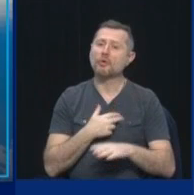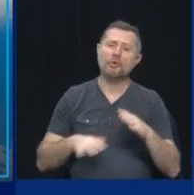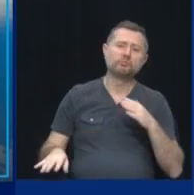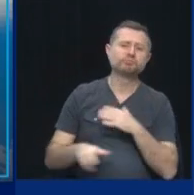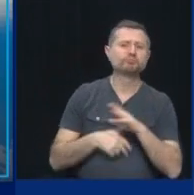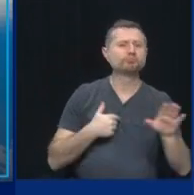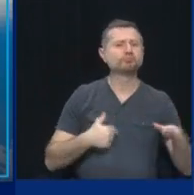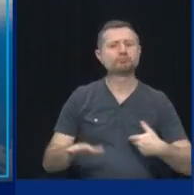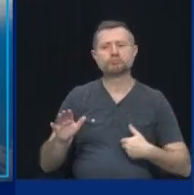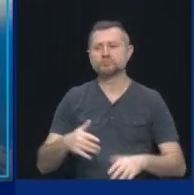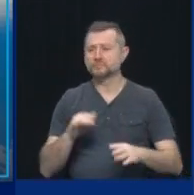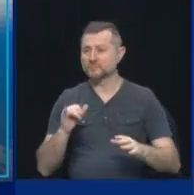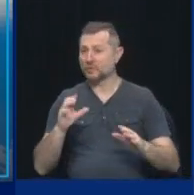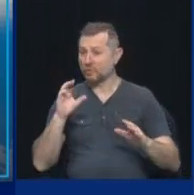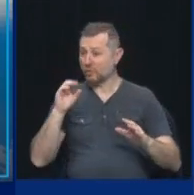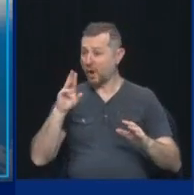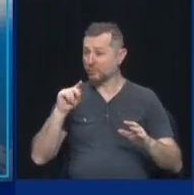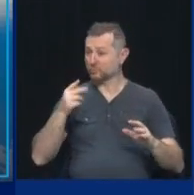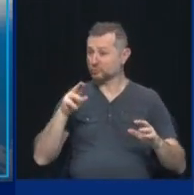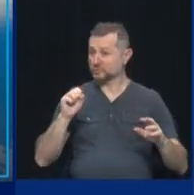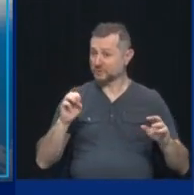concourses, and then we went over to Moynihan.